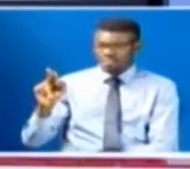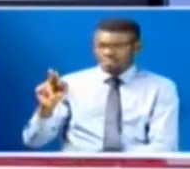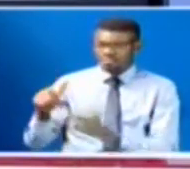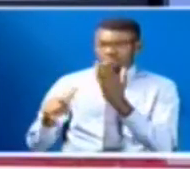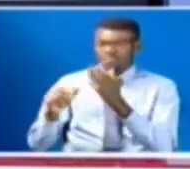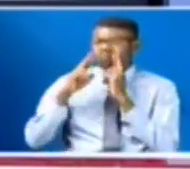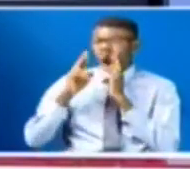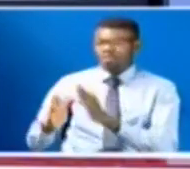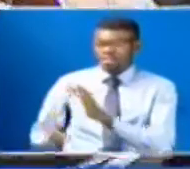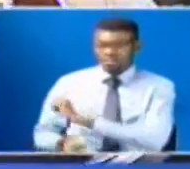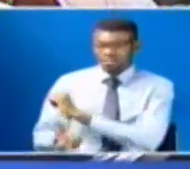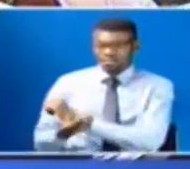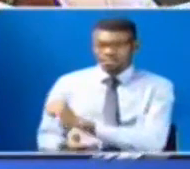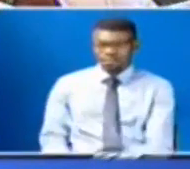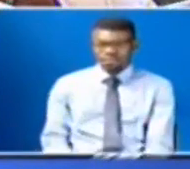lowdown.